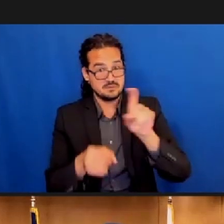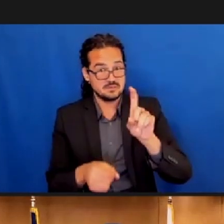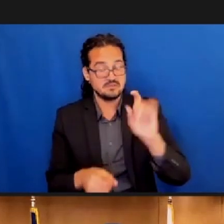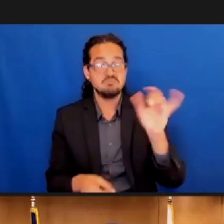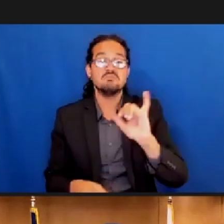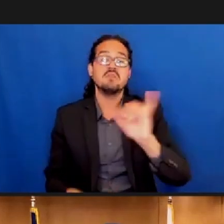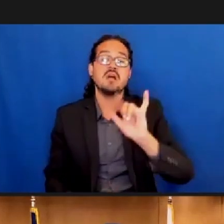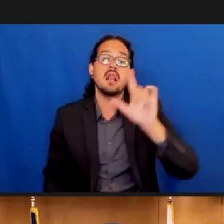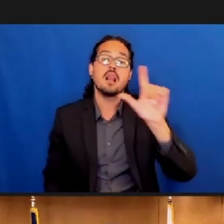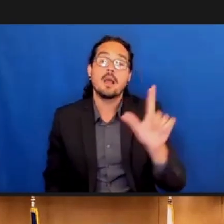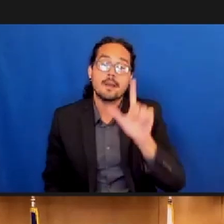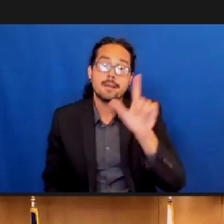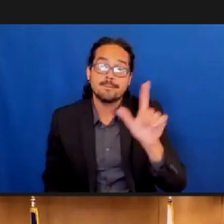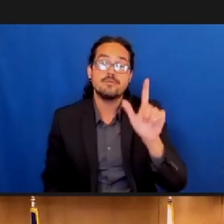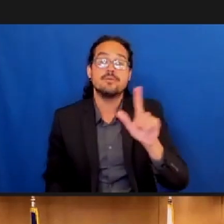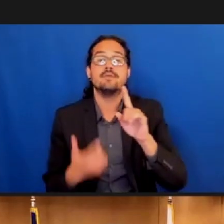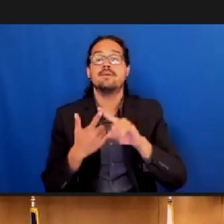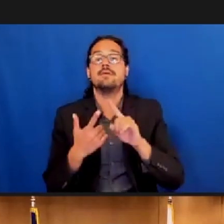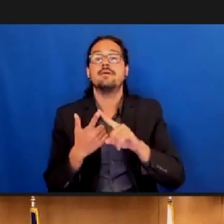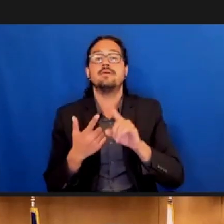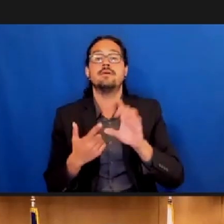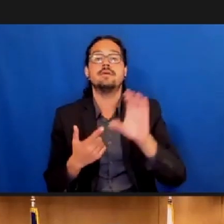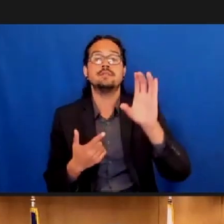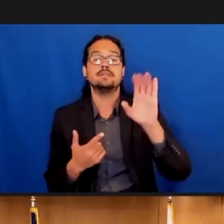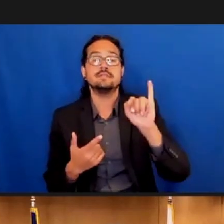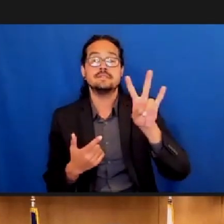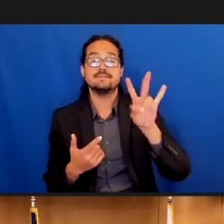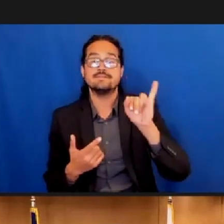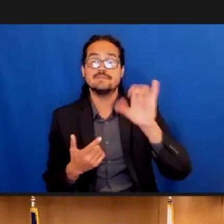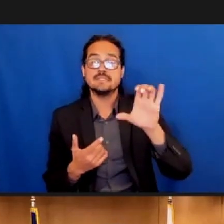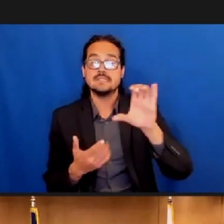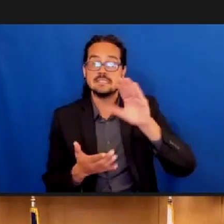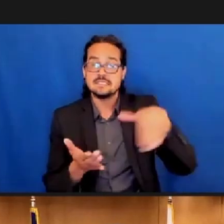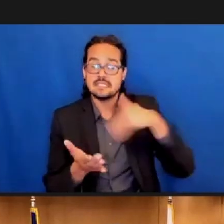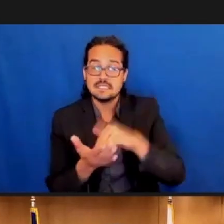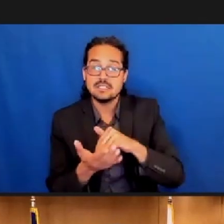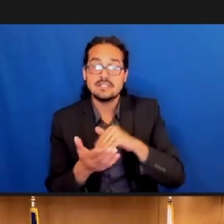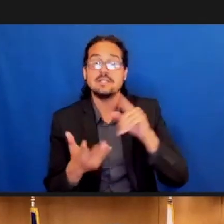civic center or something like that, or maybe the San Anselmo Town Hall.